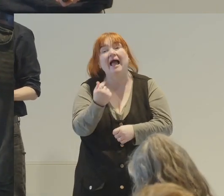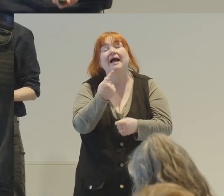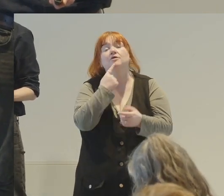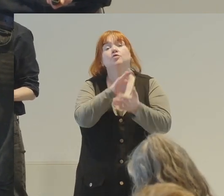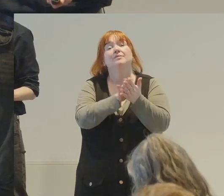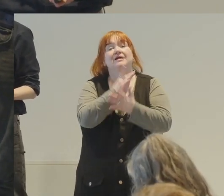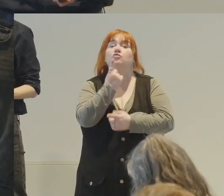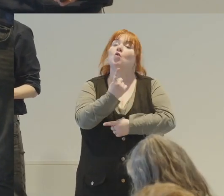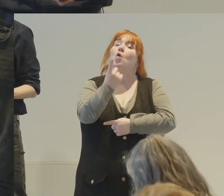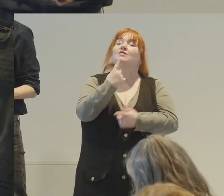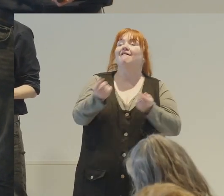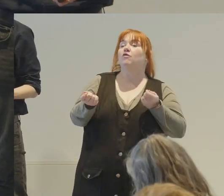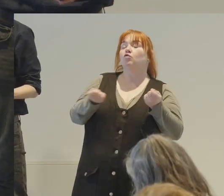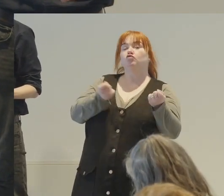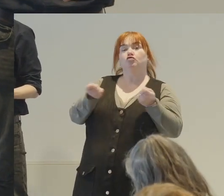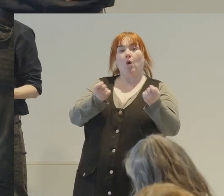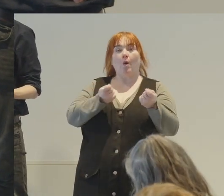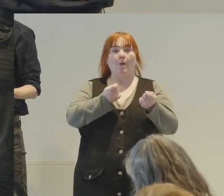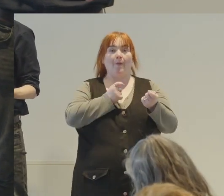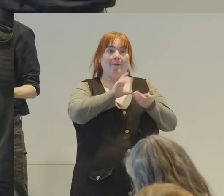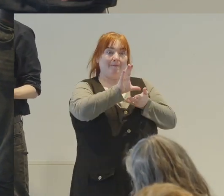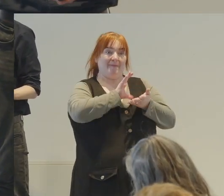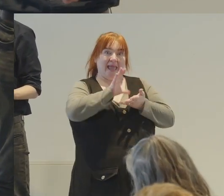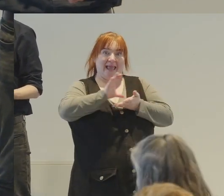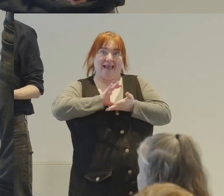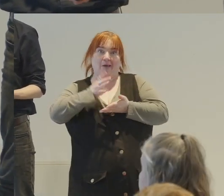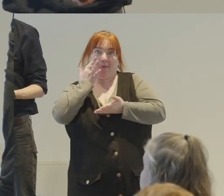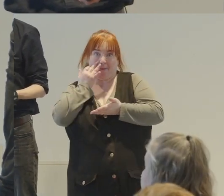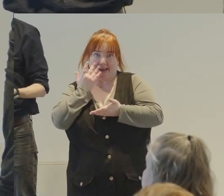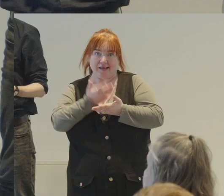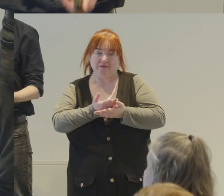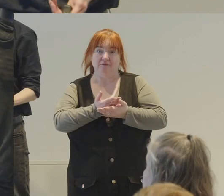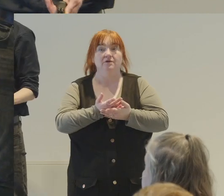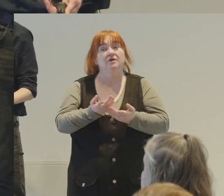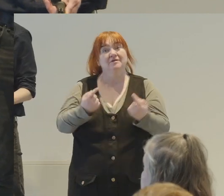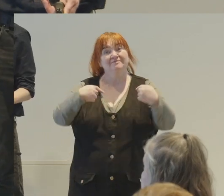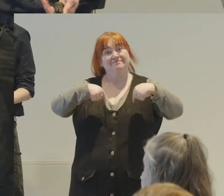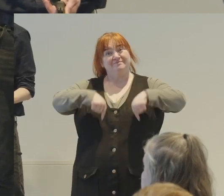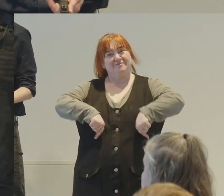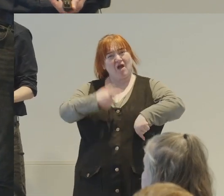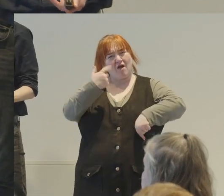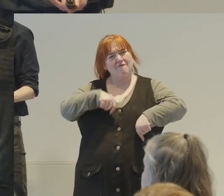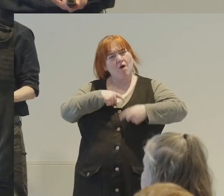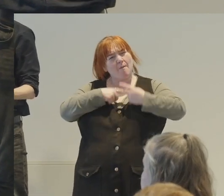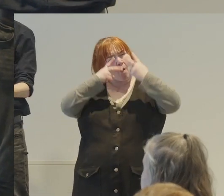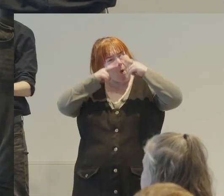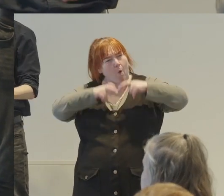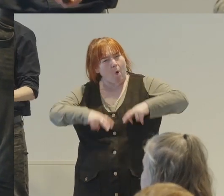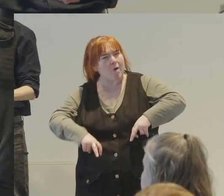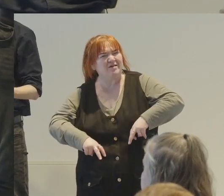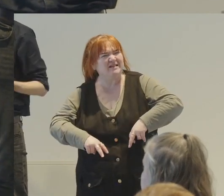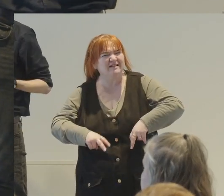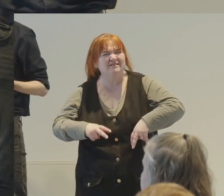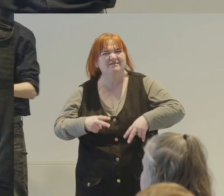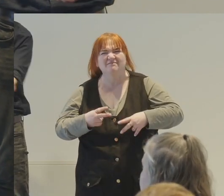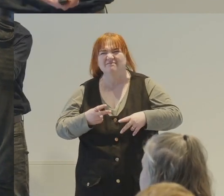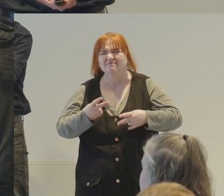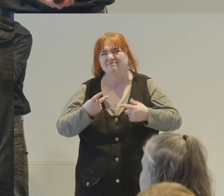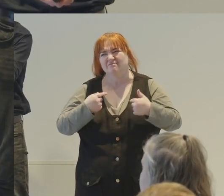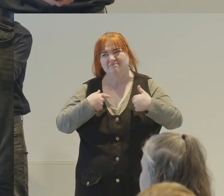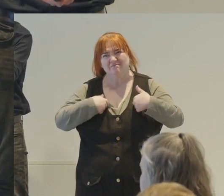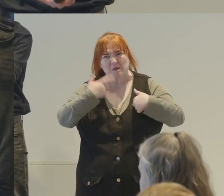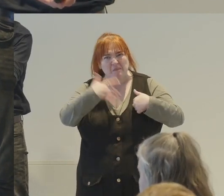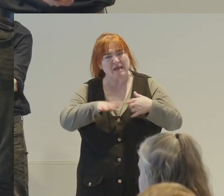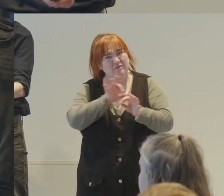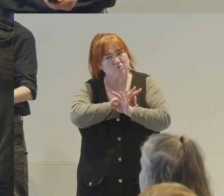So I think there's never been a problem for us from an audit point of view, as long as we have that evidence to spread those